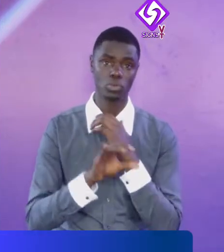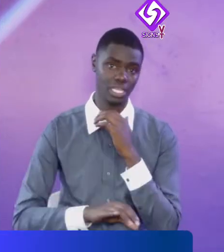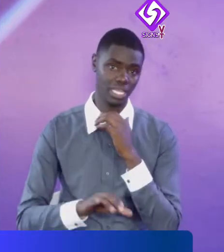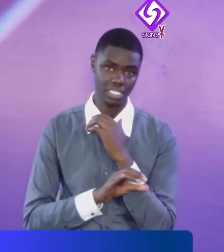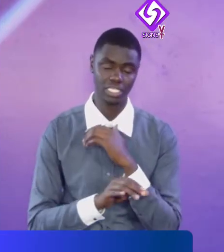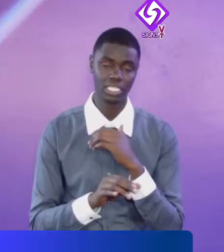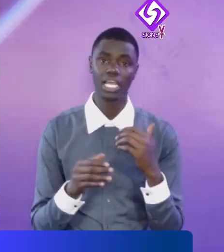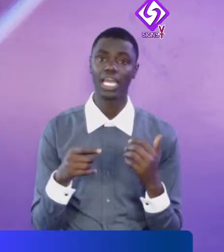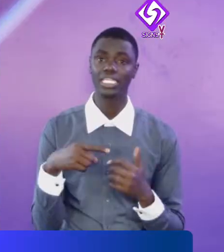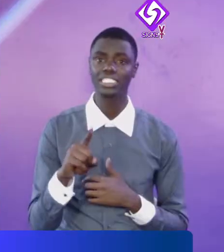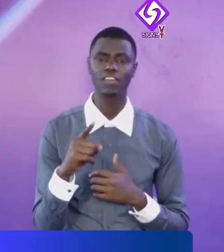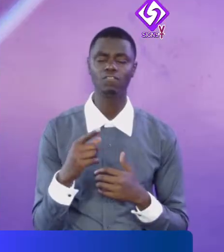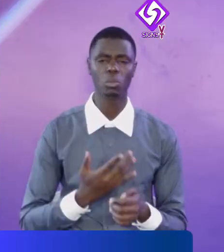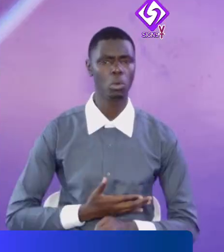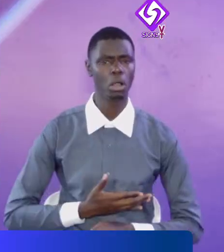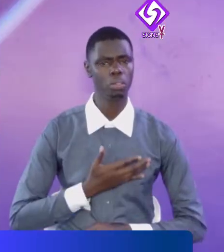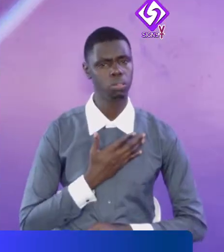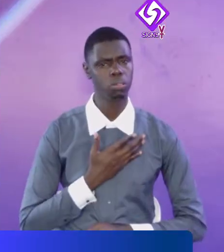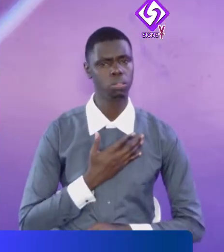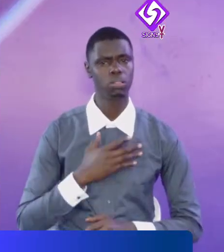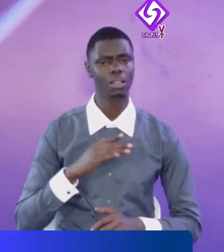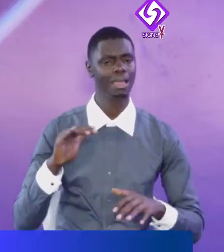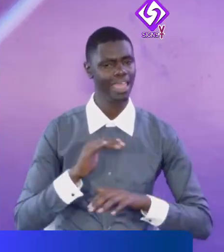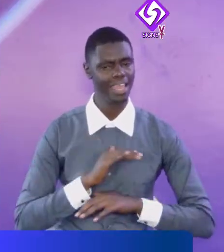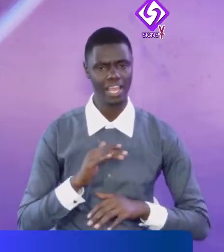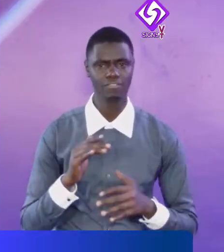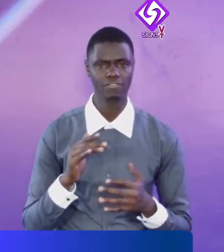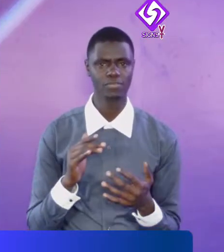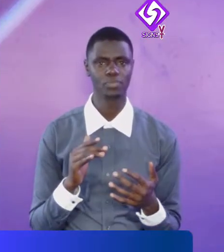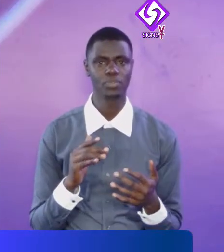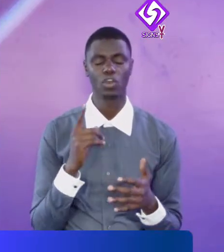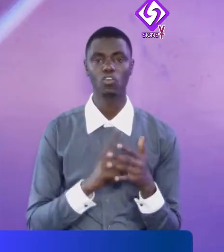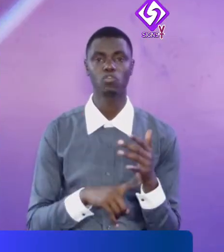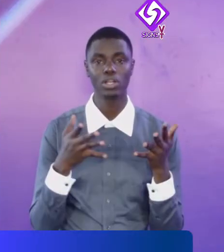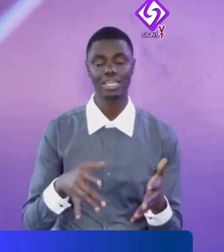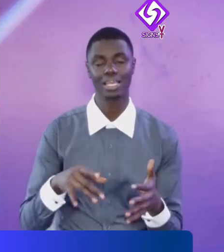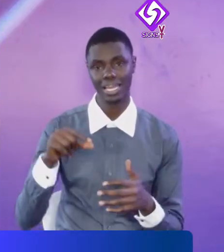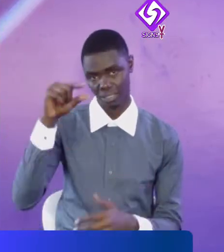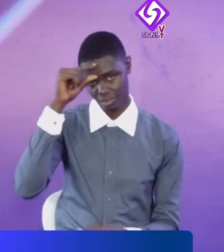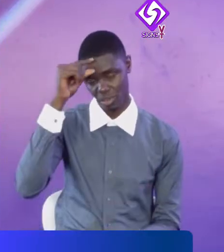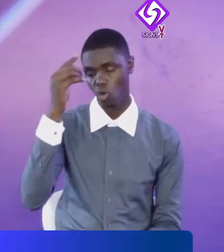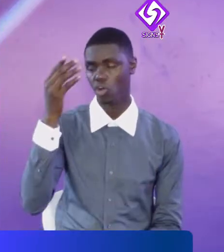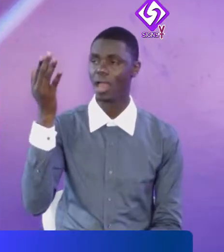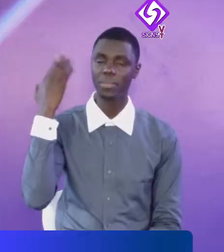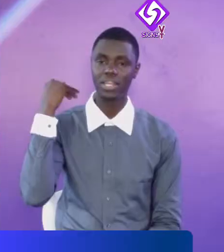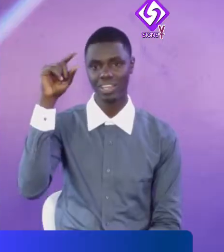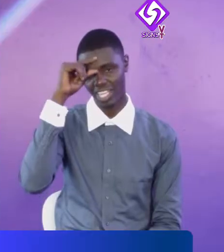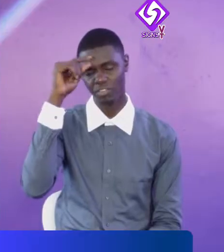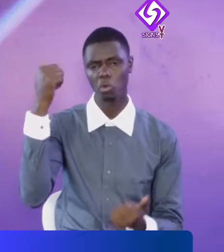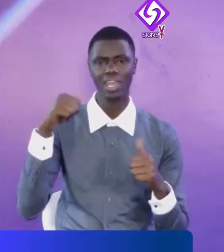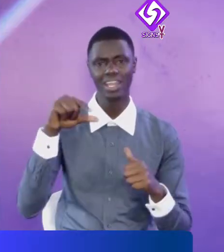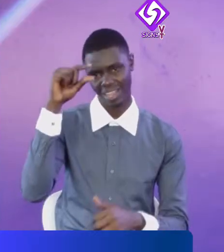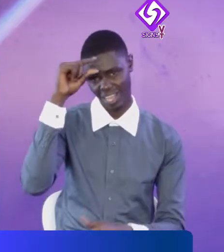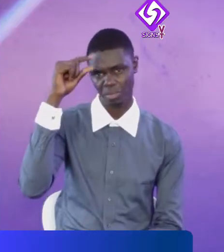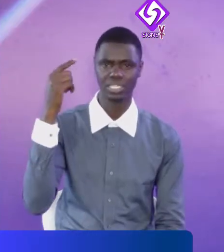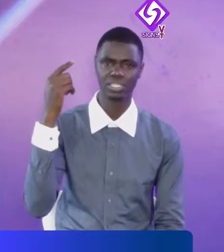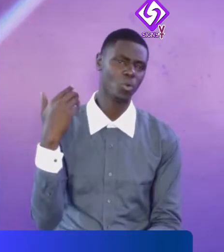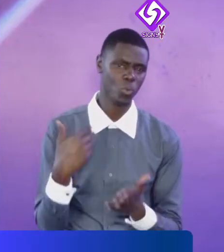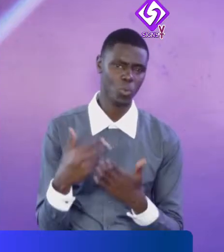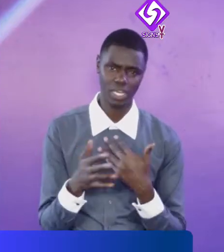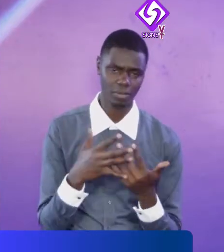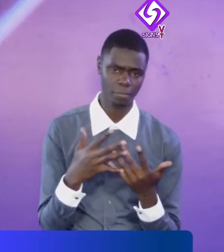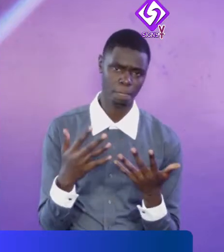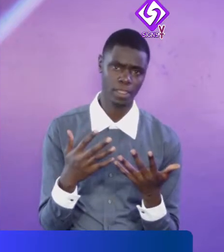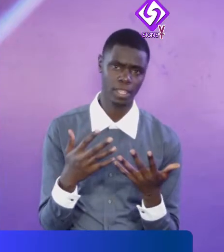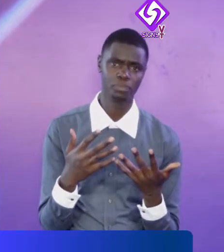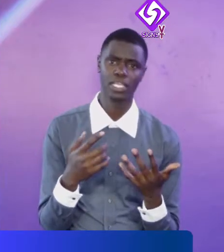have been agitated in one or the other of what the current government or previous governments or any government whatsoever, unfortunately,